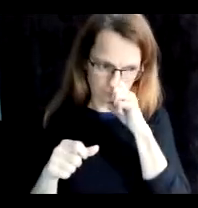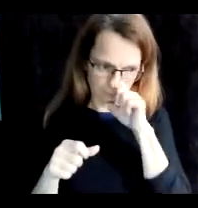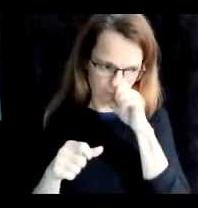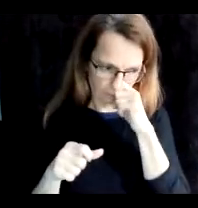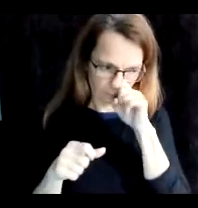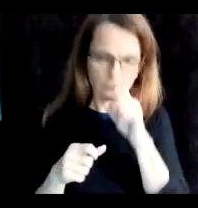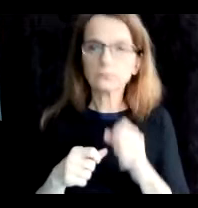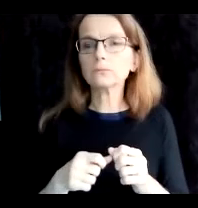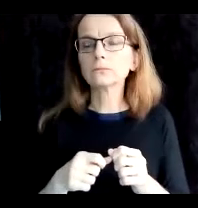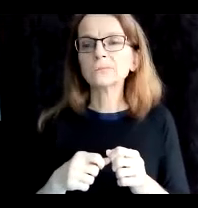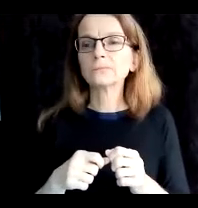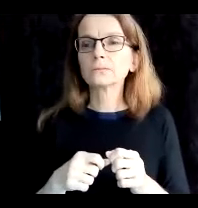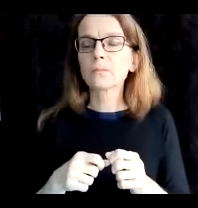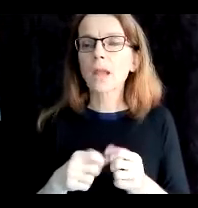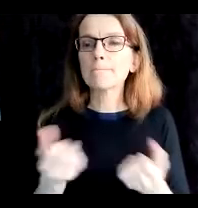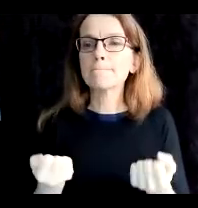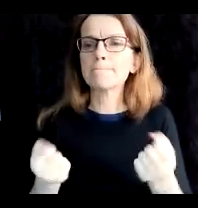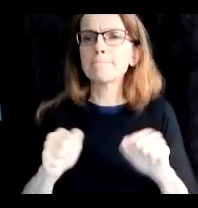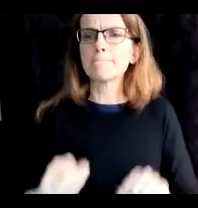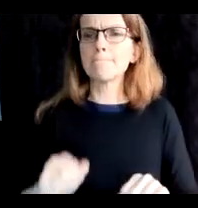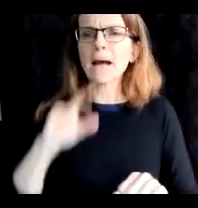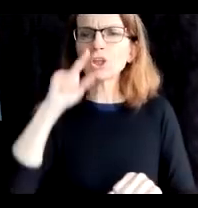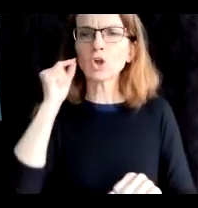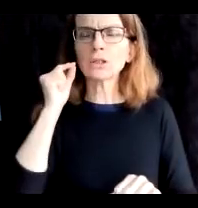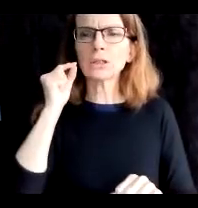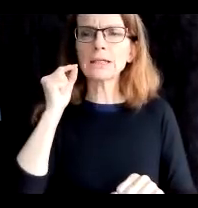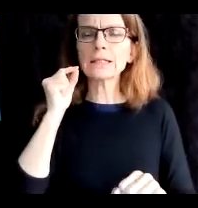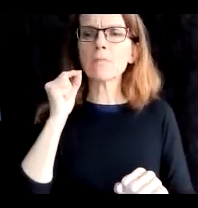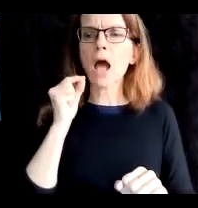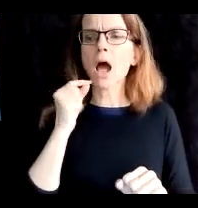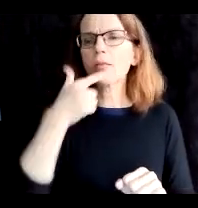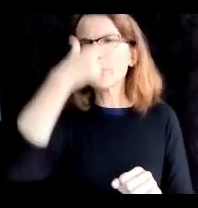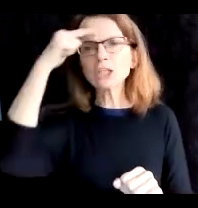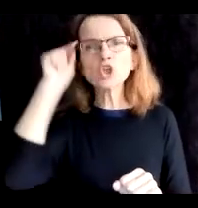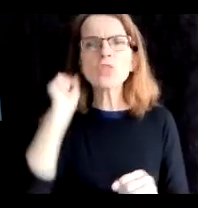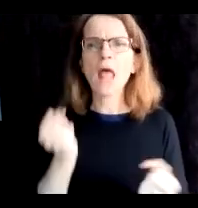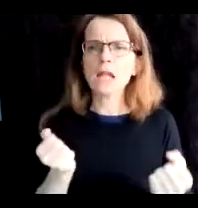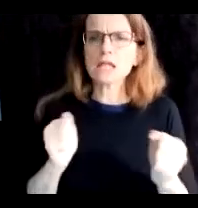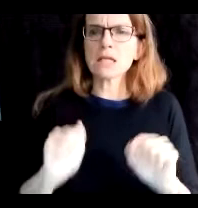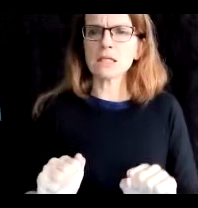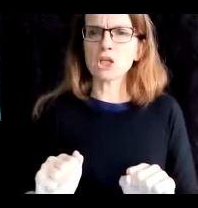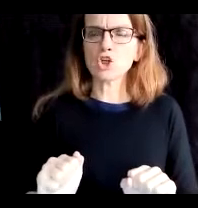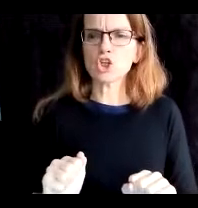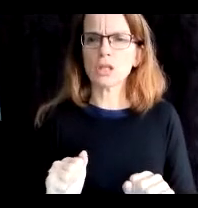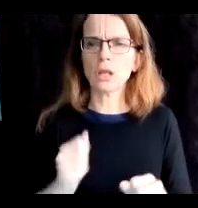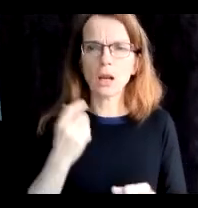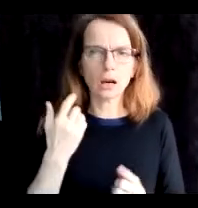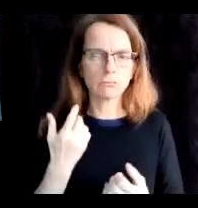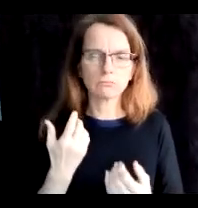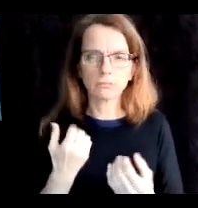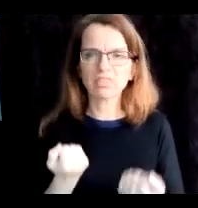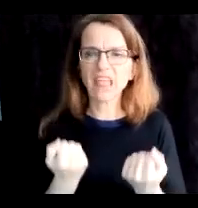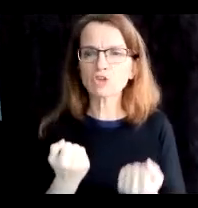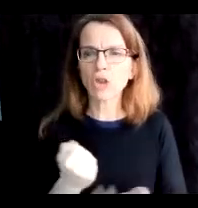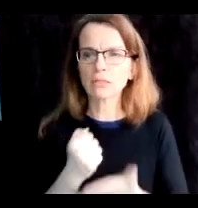to the extreme, on one hand, or on the other hand, and that's the tendency that we see getting stronger, hopefully,